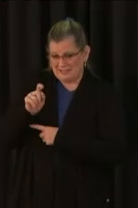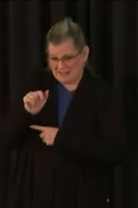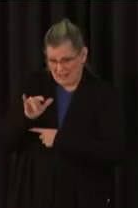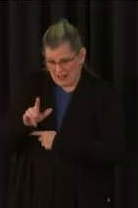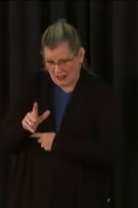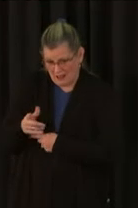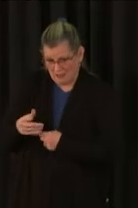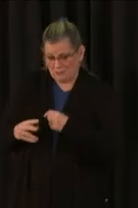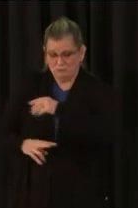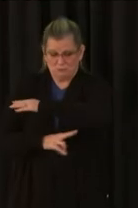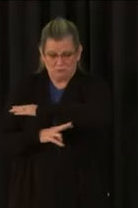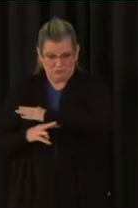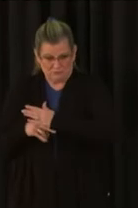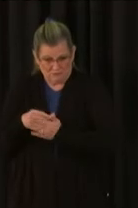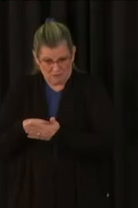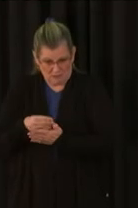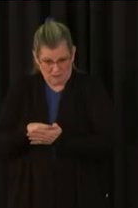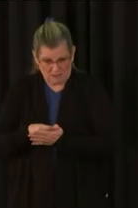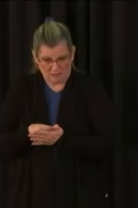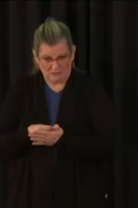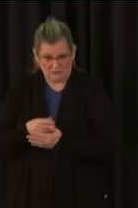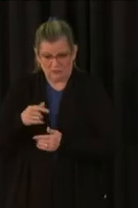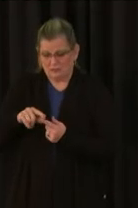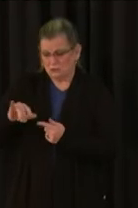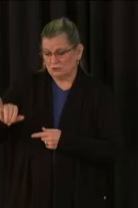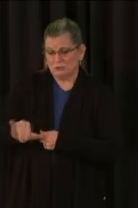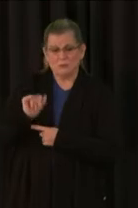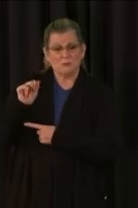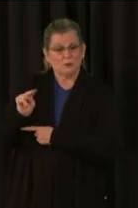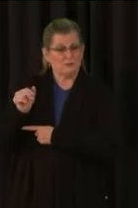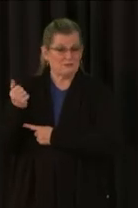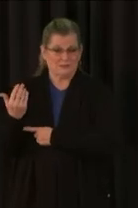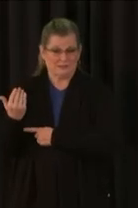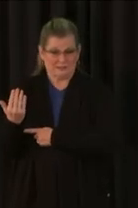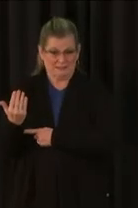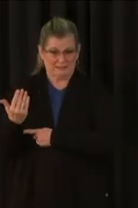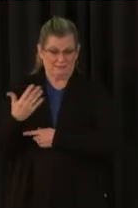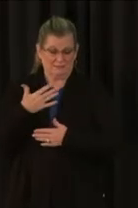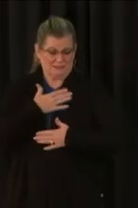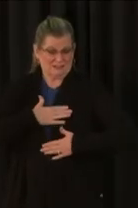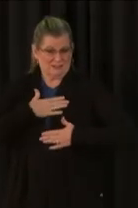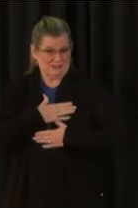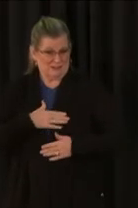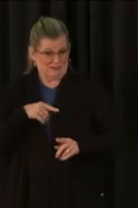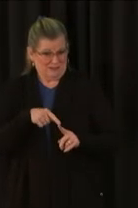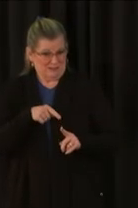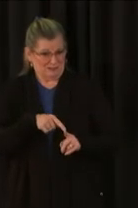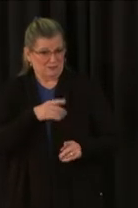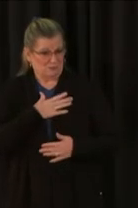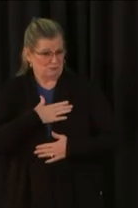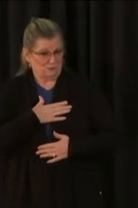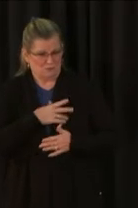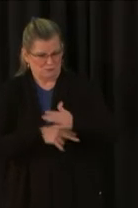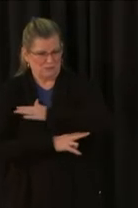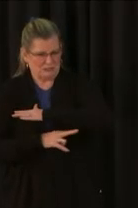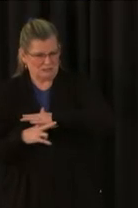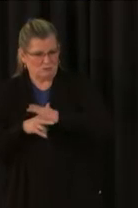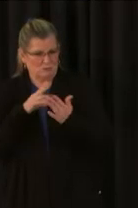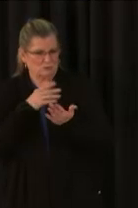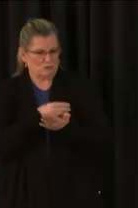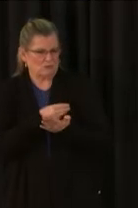on January 15th. The Entertainment Bridge Fund, the first iteration, that just closed today. So